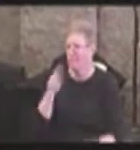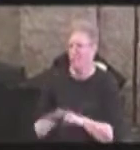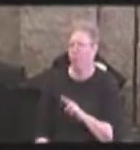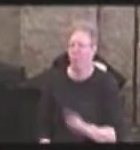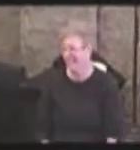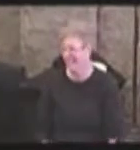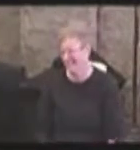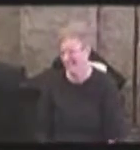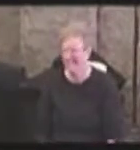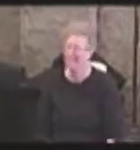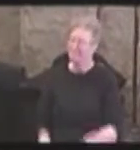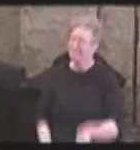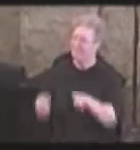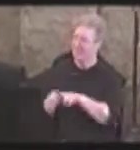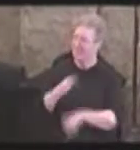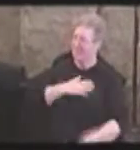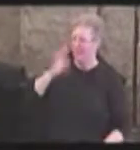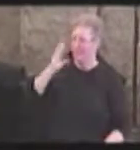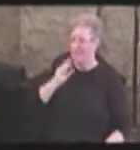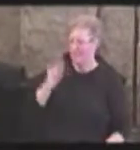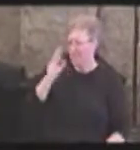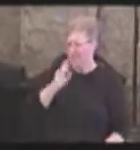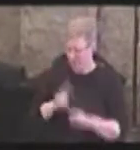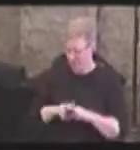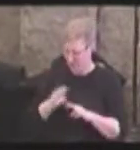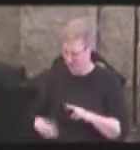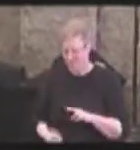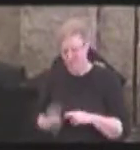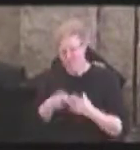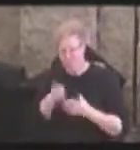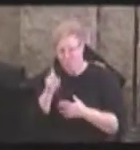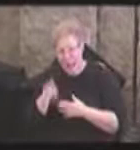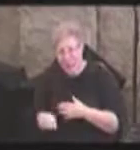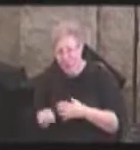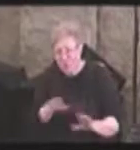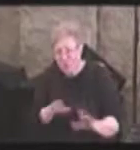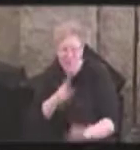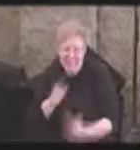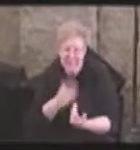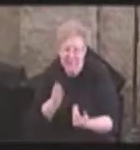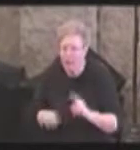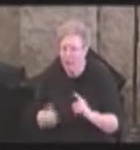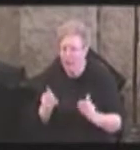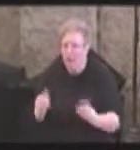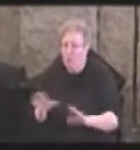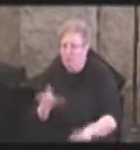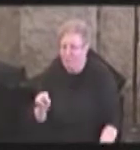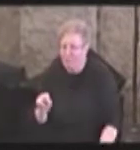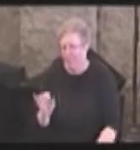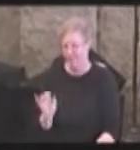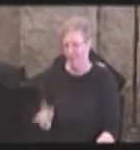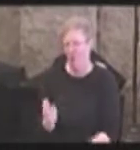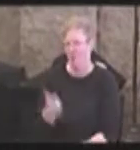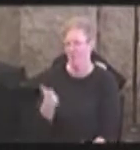And so just like in my experience with losing the weight, what you have to do is easy, but actually doing it, that's the hard part. And it's the same thing with putting